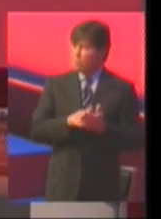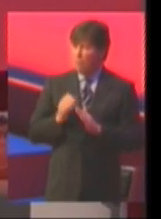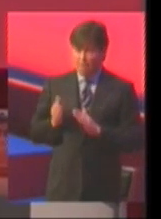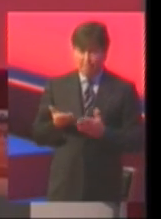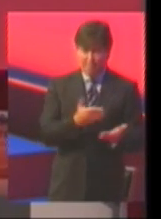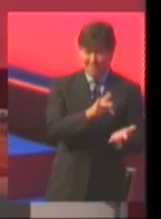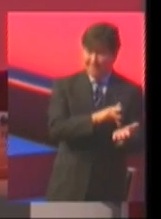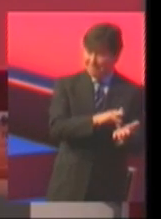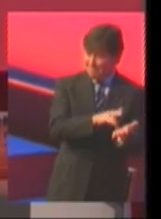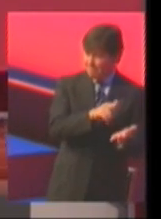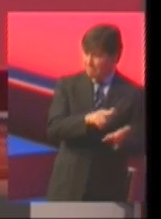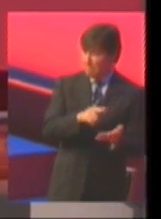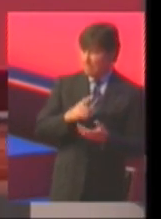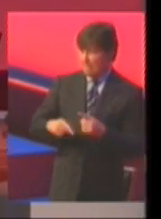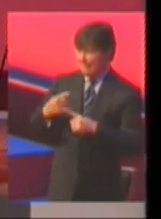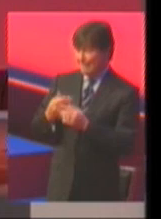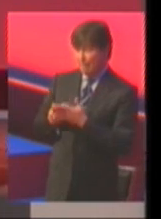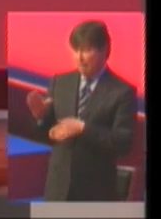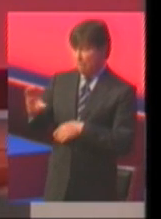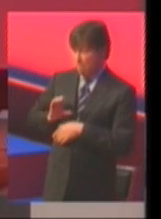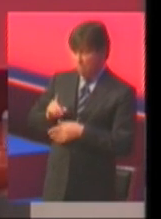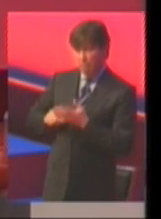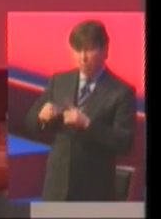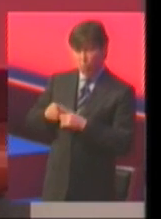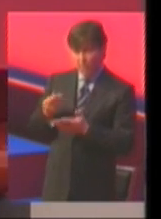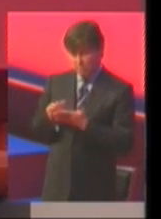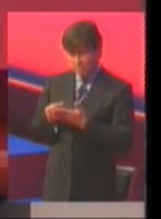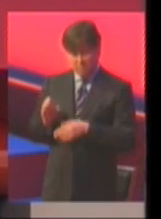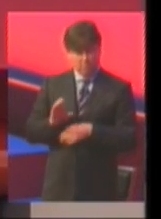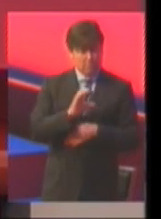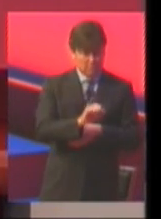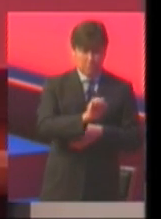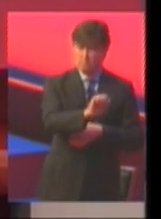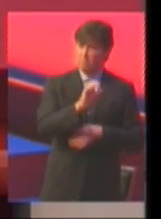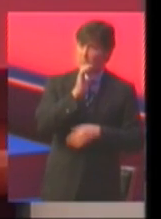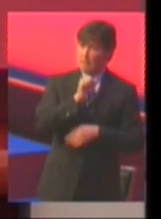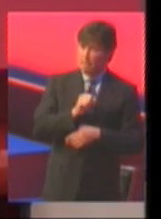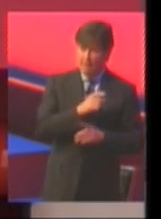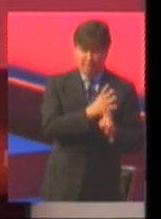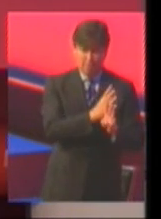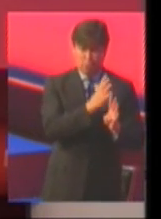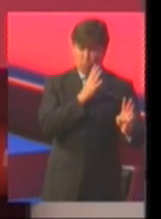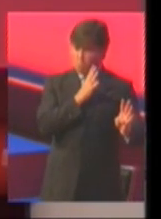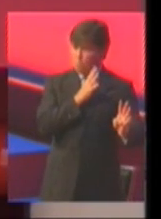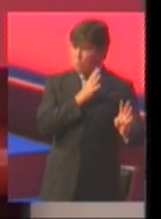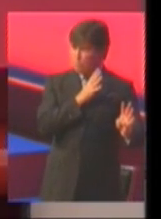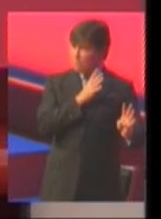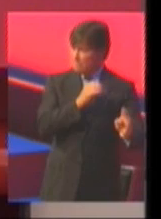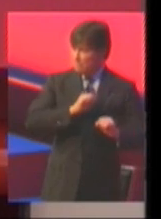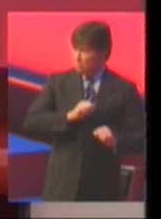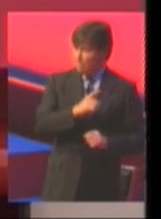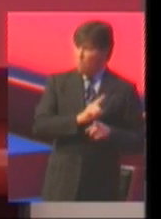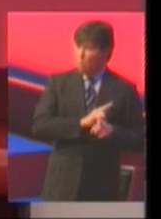the taxpayers of the United Kingdom. And I asked a gentleman who was standing there in a queue waiting to receive his